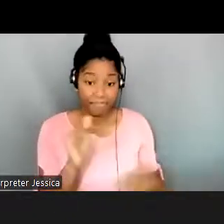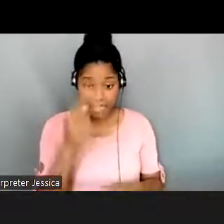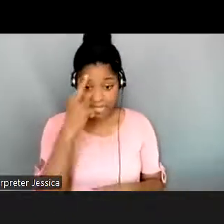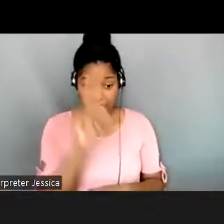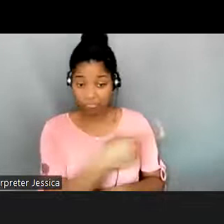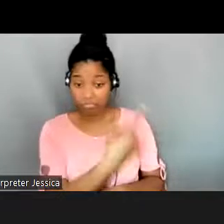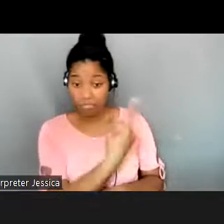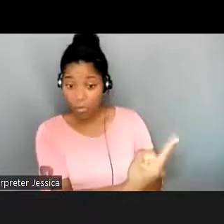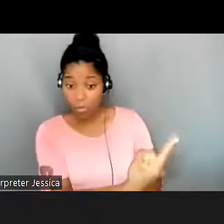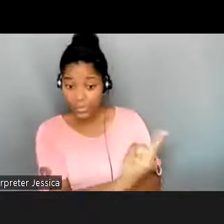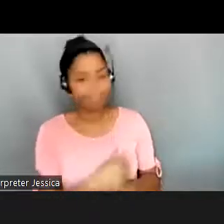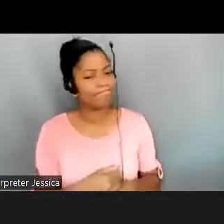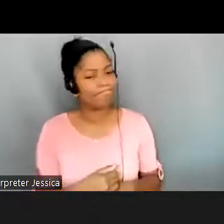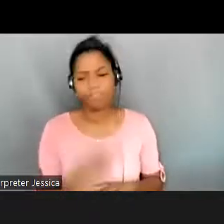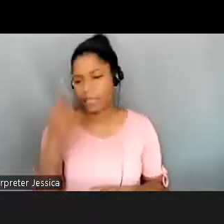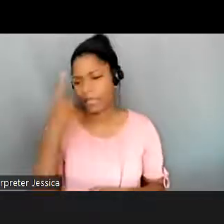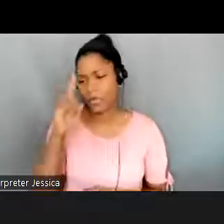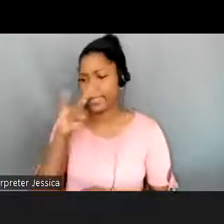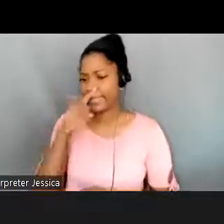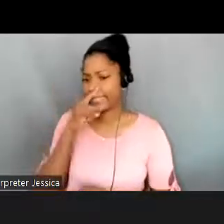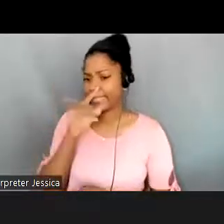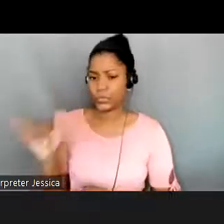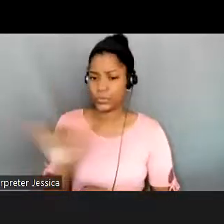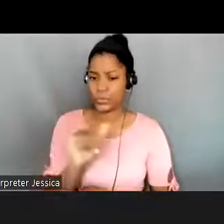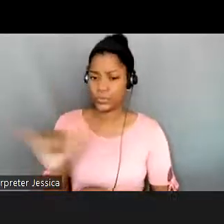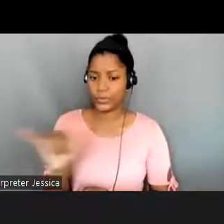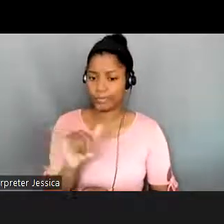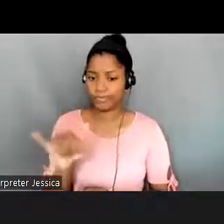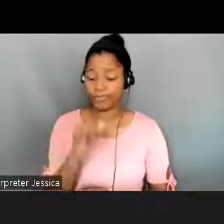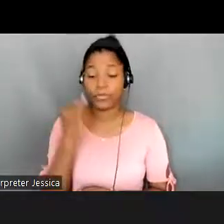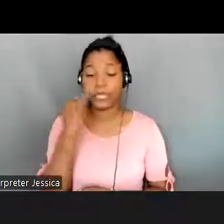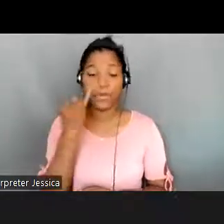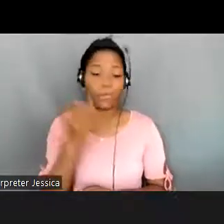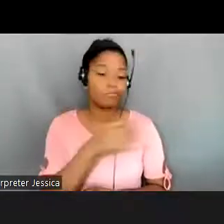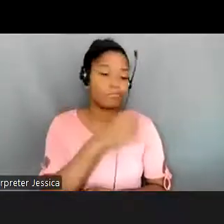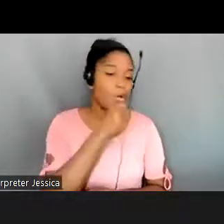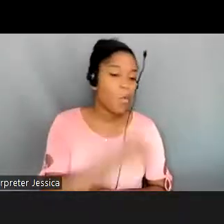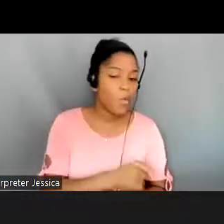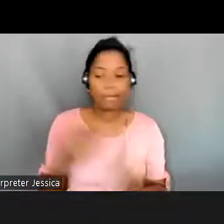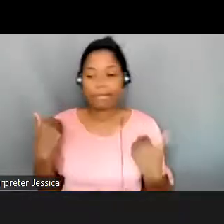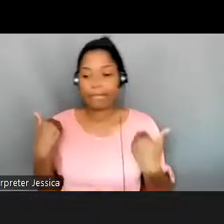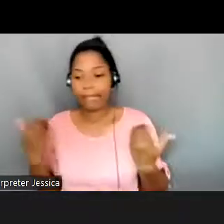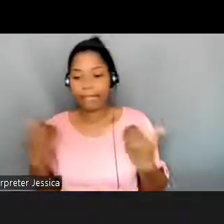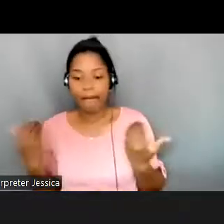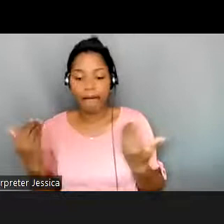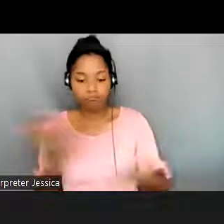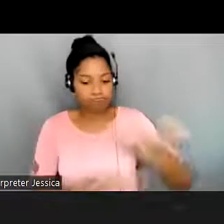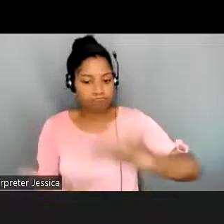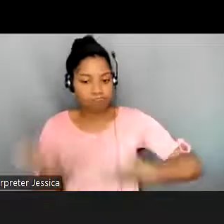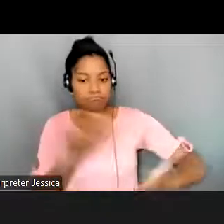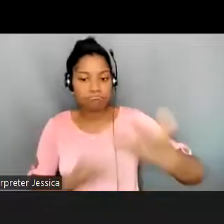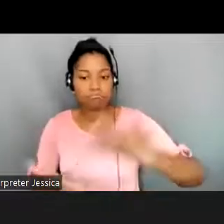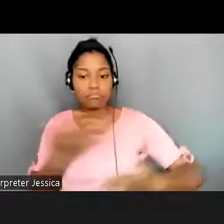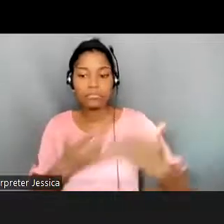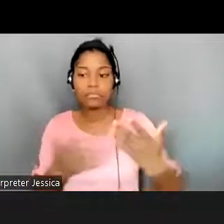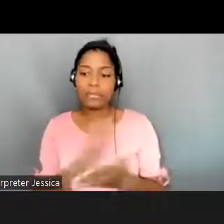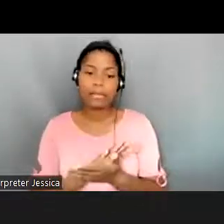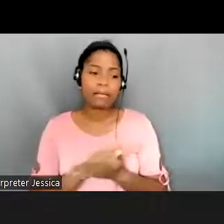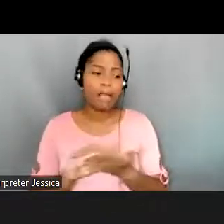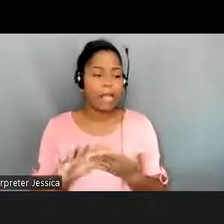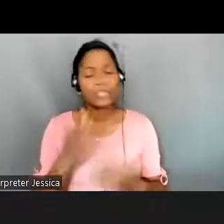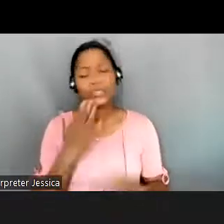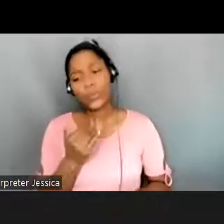It's for the children as well. We know that intergenerational engagement isn't nice and sweet. It's really very, very